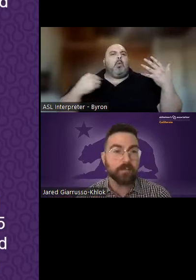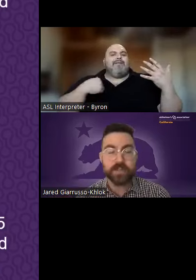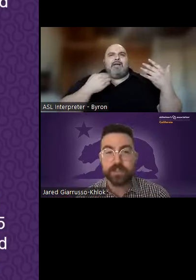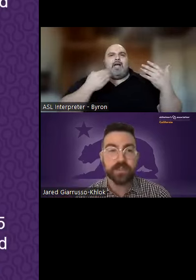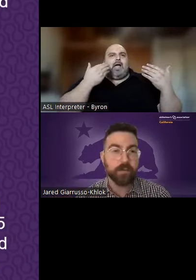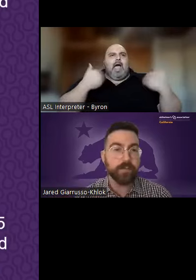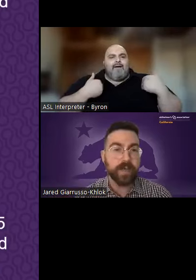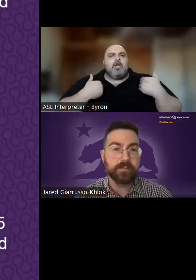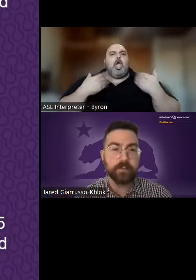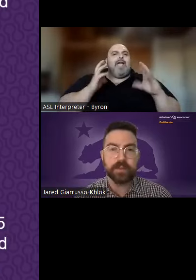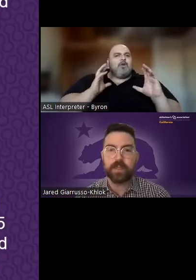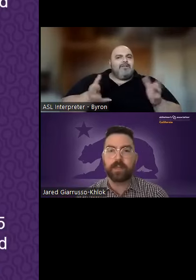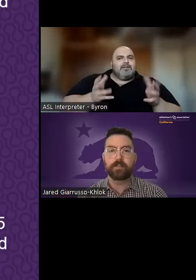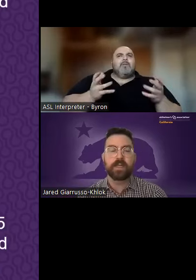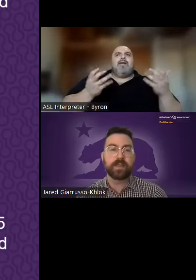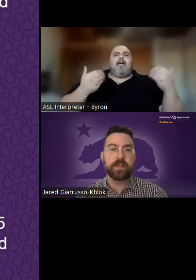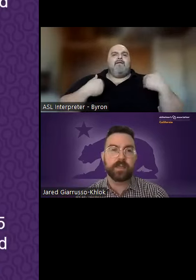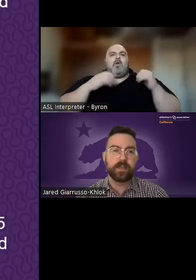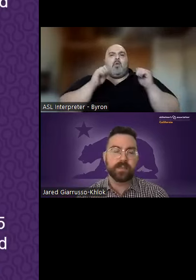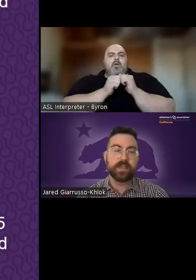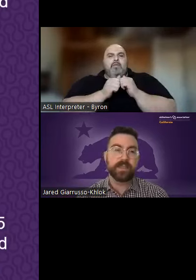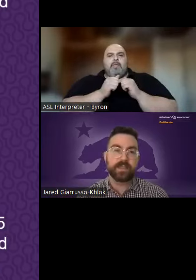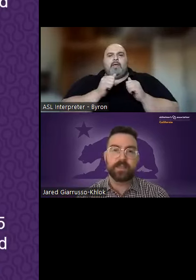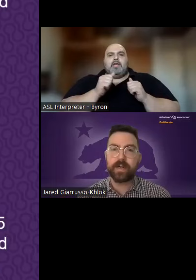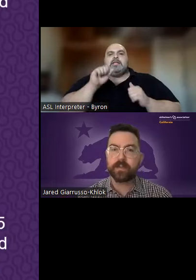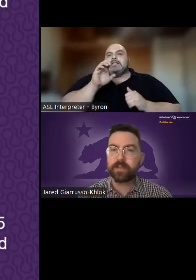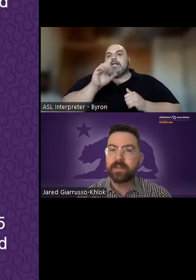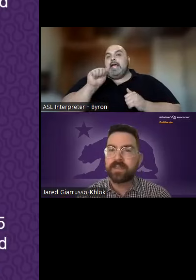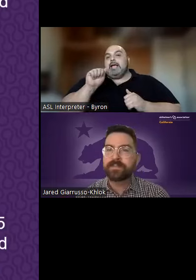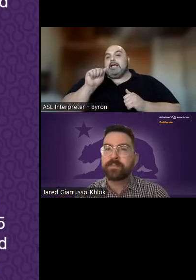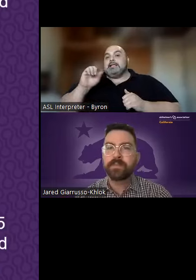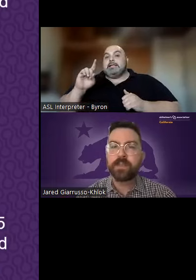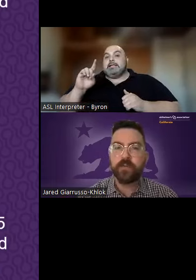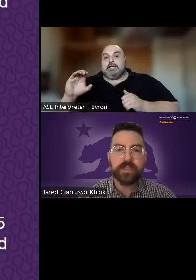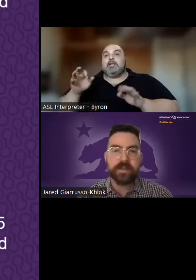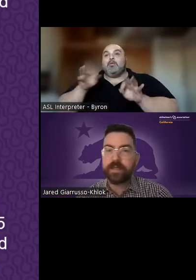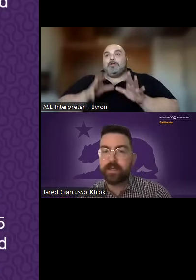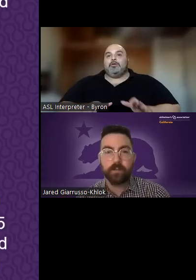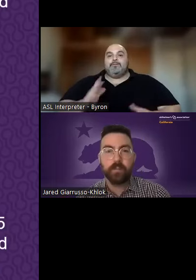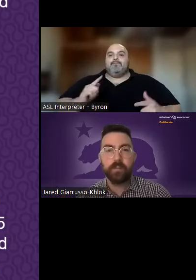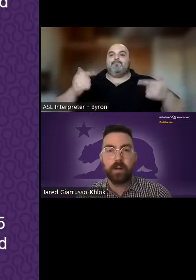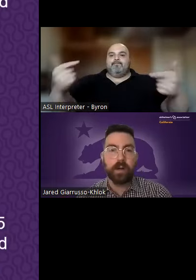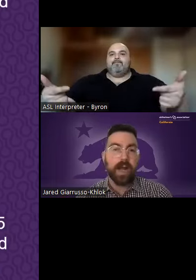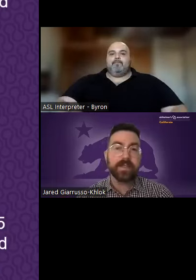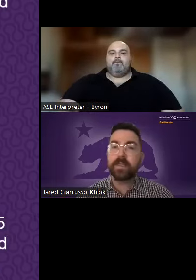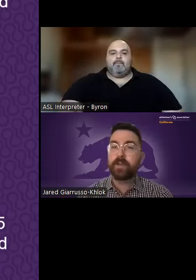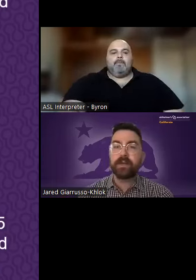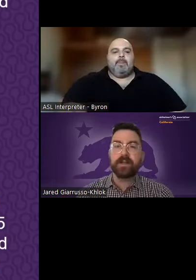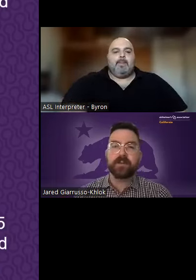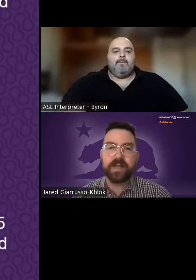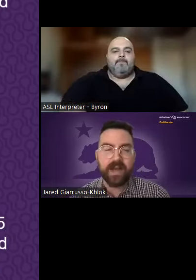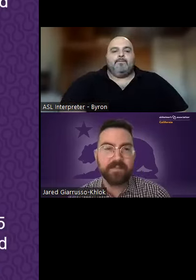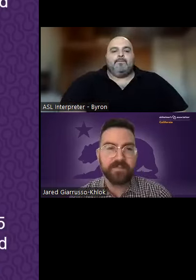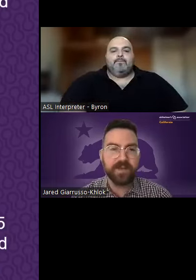and conversations that we've been having with the CADC directors. So first, I think, ideally, we can